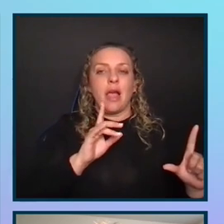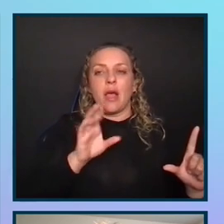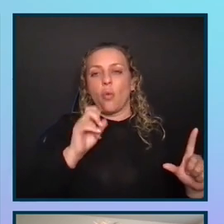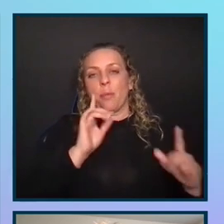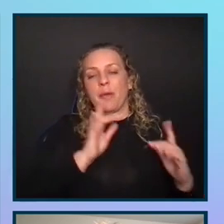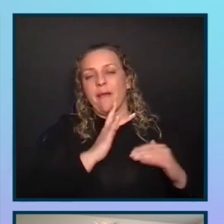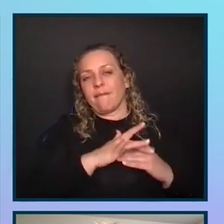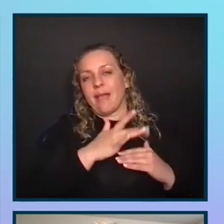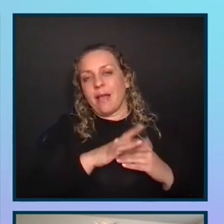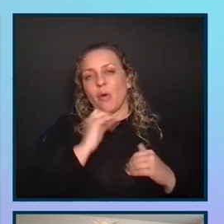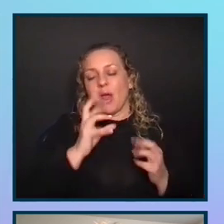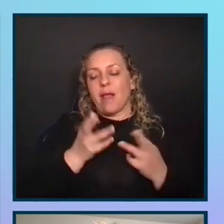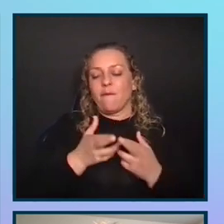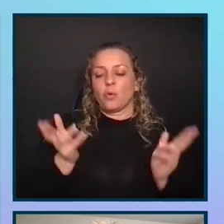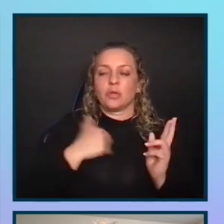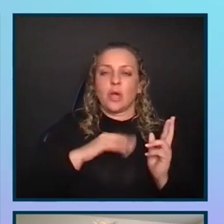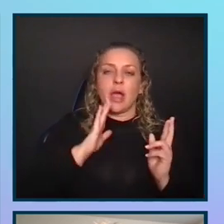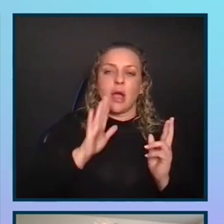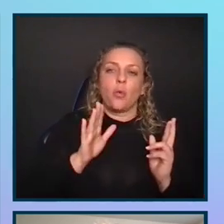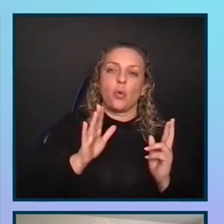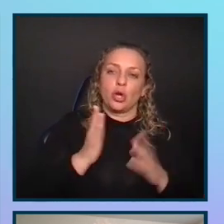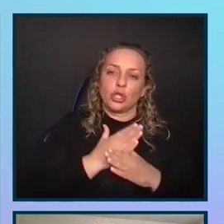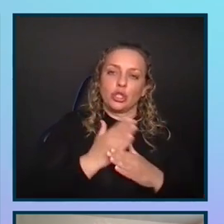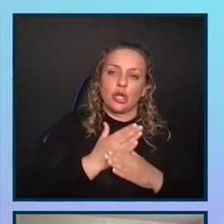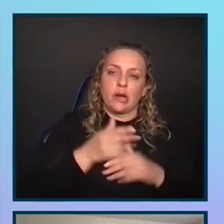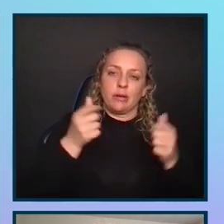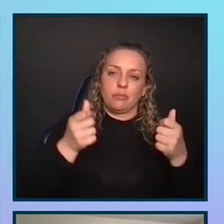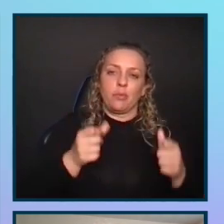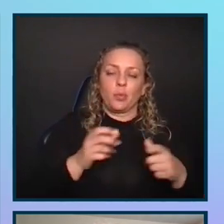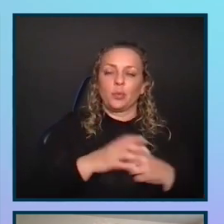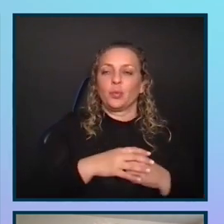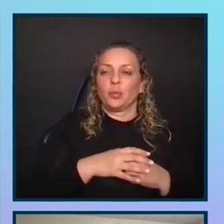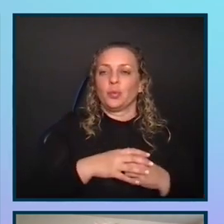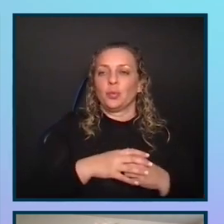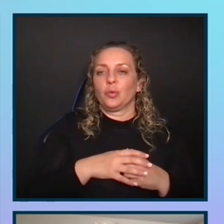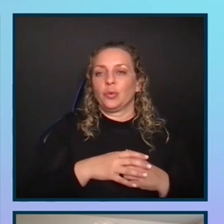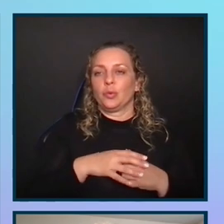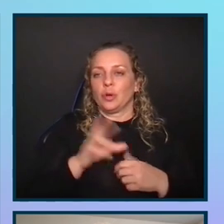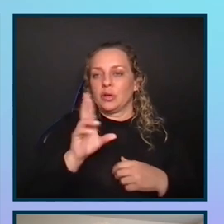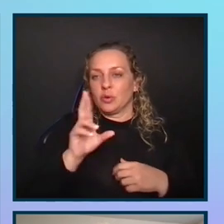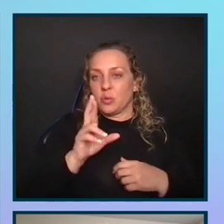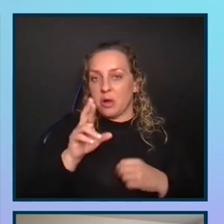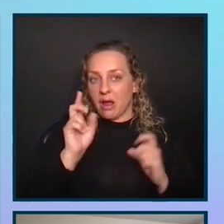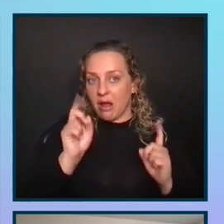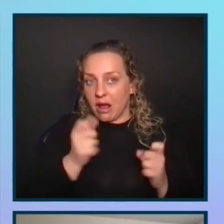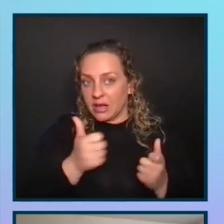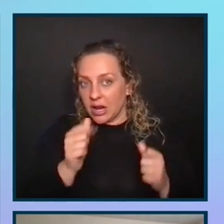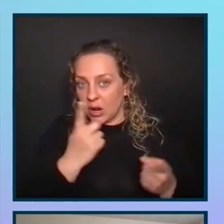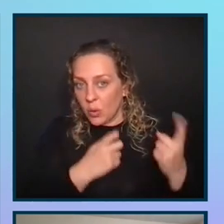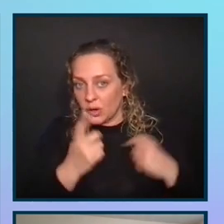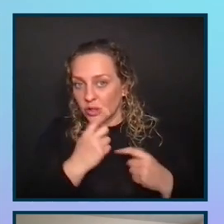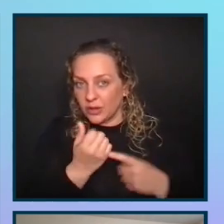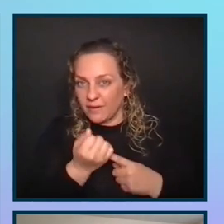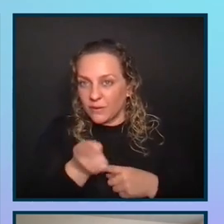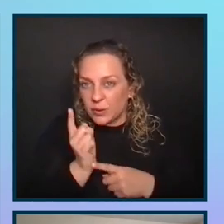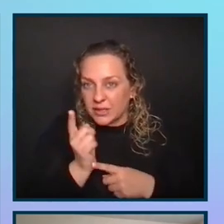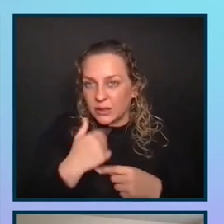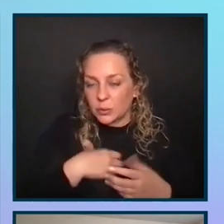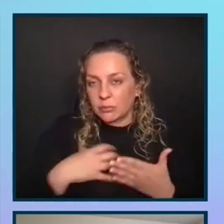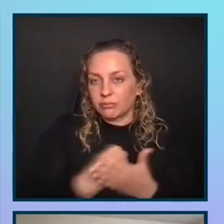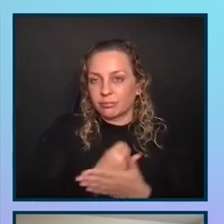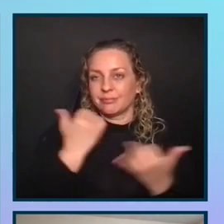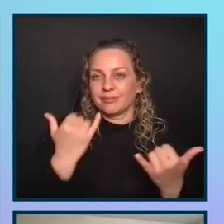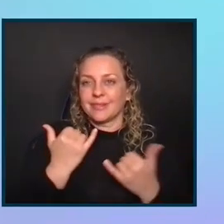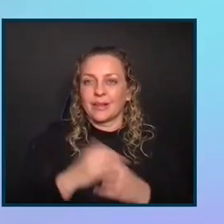also have resources that I will show as Ryan is asking any questions in the few seconds we have left.